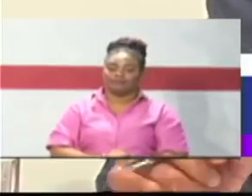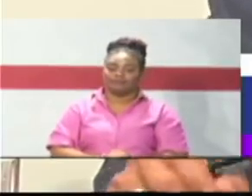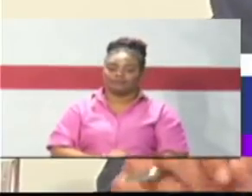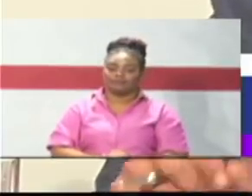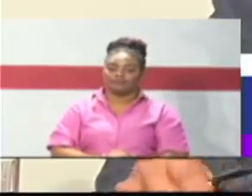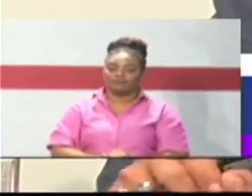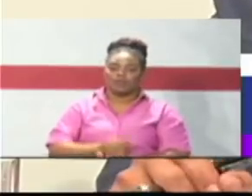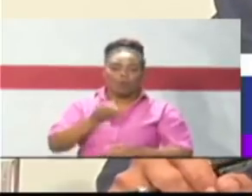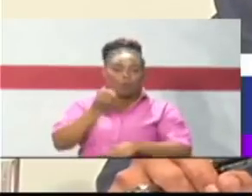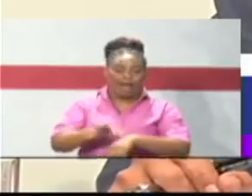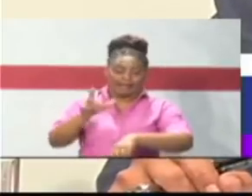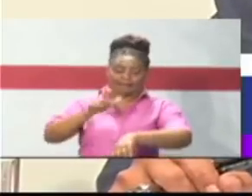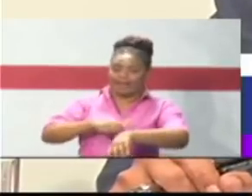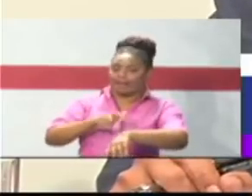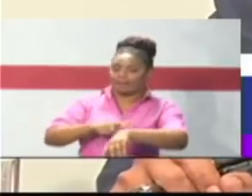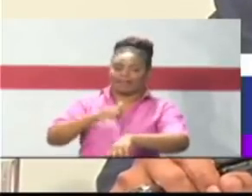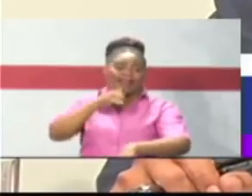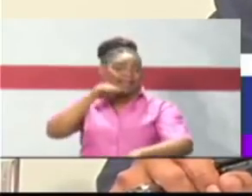our time yesterday